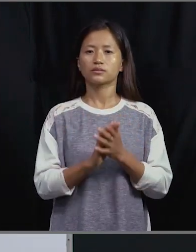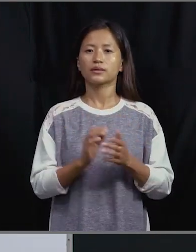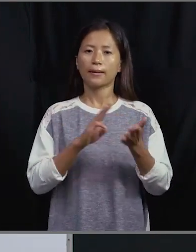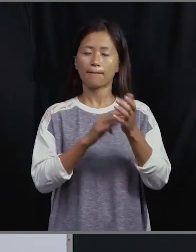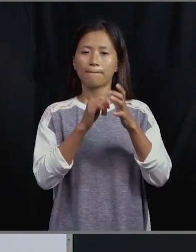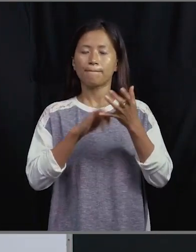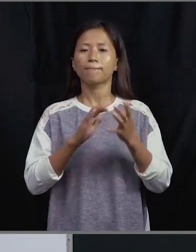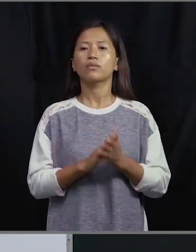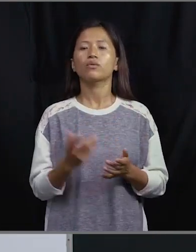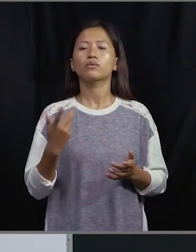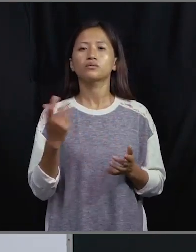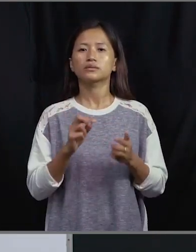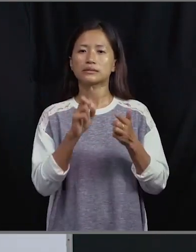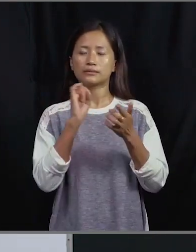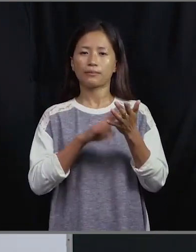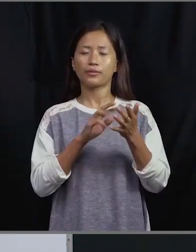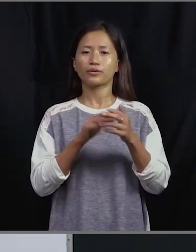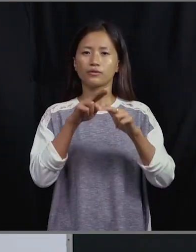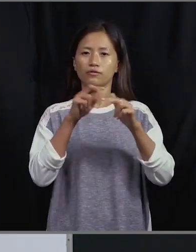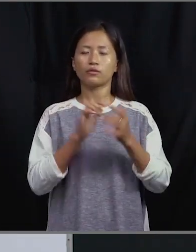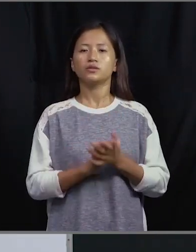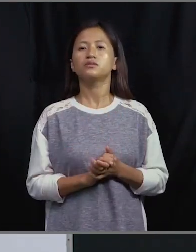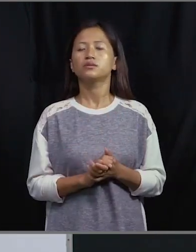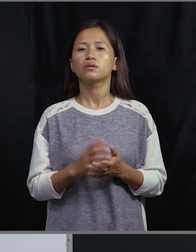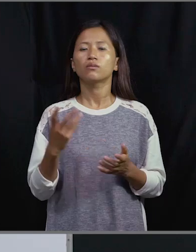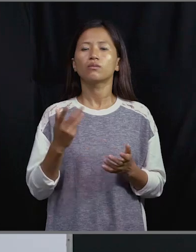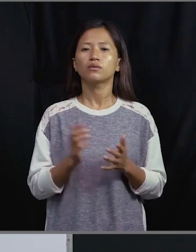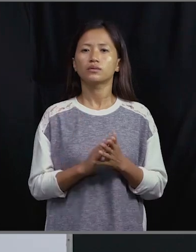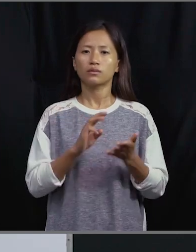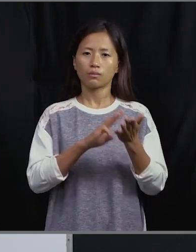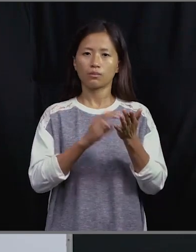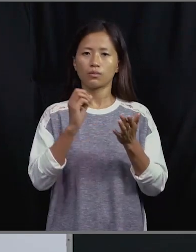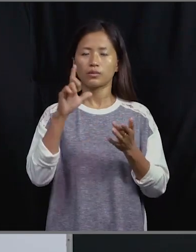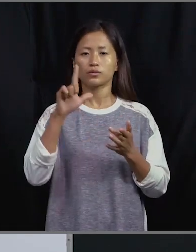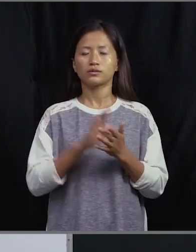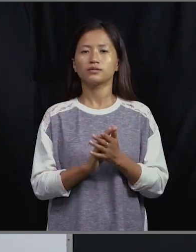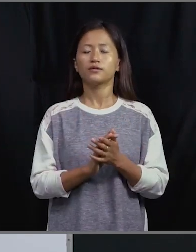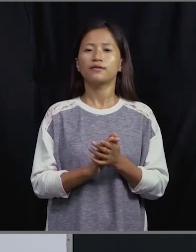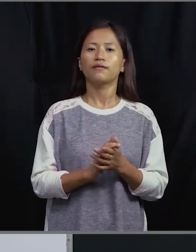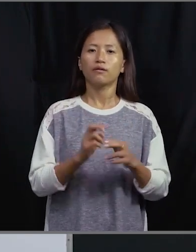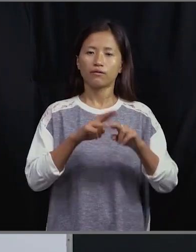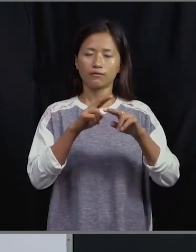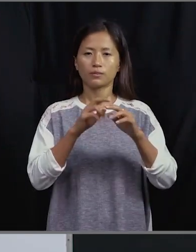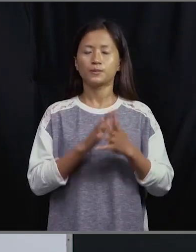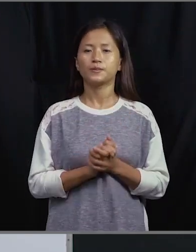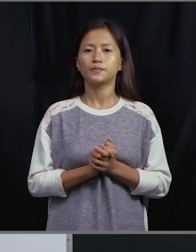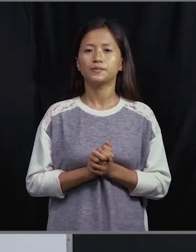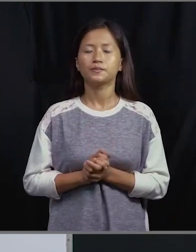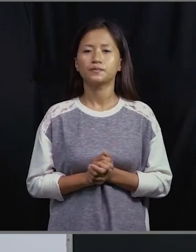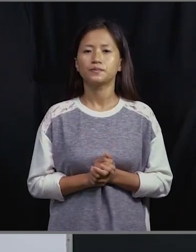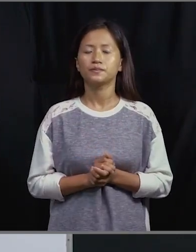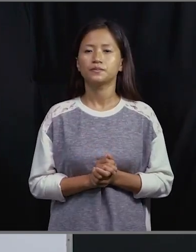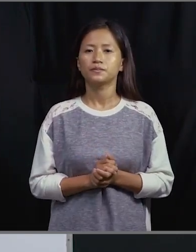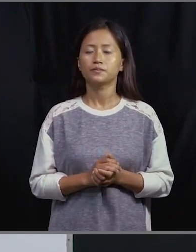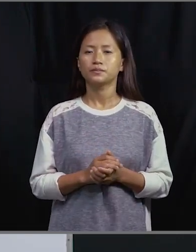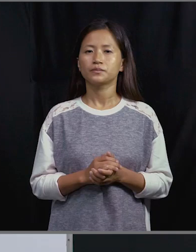What will be its empirical formula and what will be its molecular formula? Let us try to derive this.